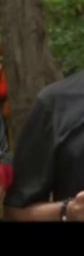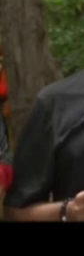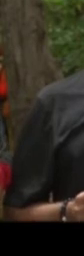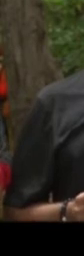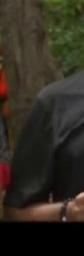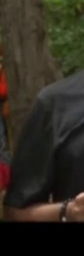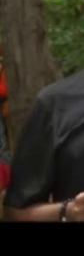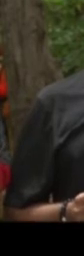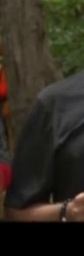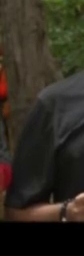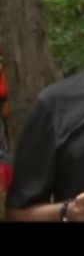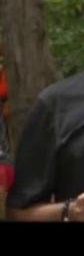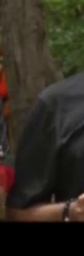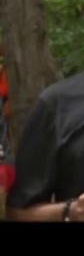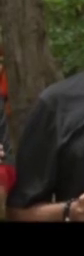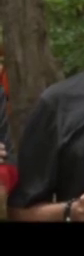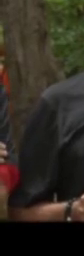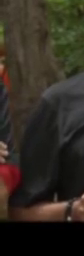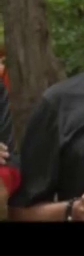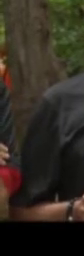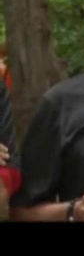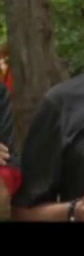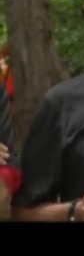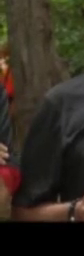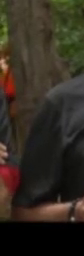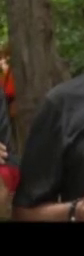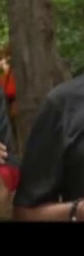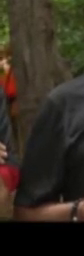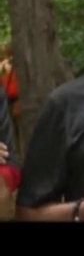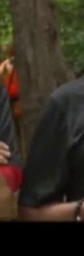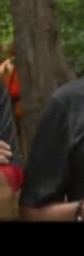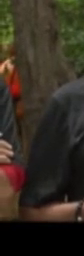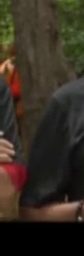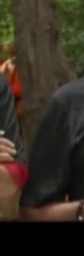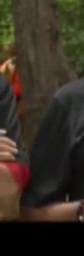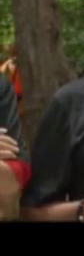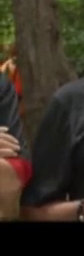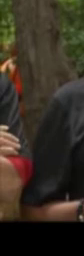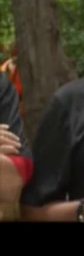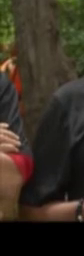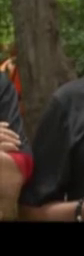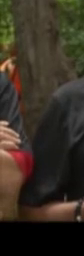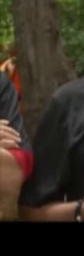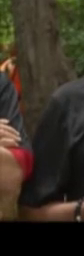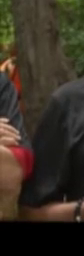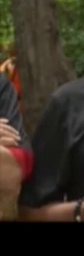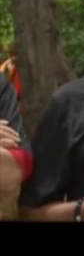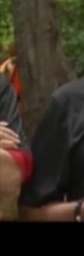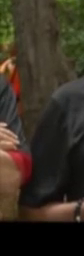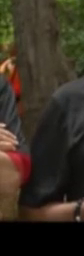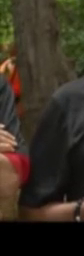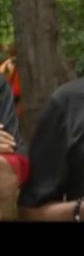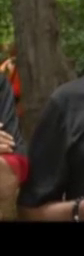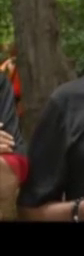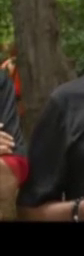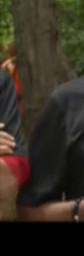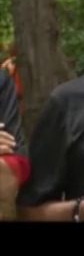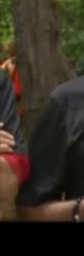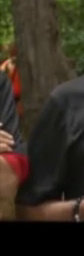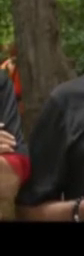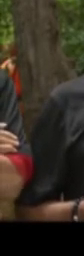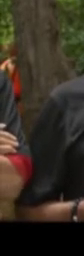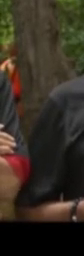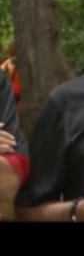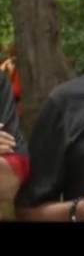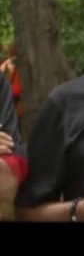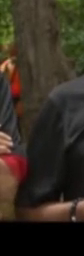spectacular event, and there's a lot of passion behind the team here. Also want to emphasize, it's safe. The trail is well lit, it's